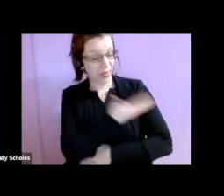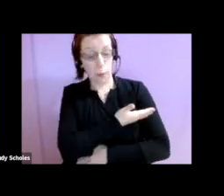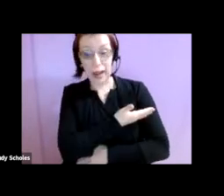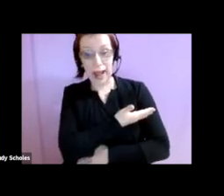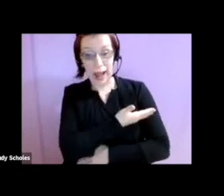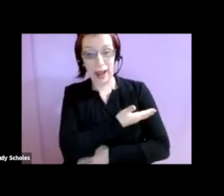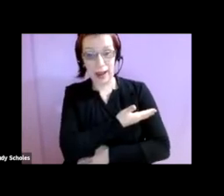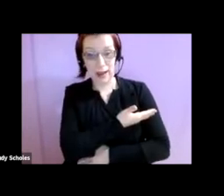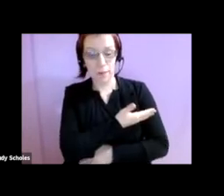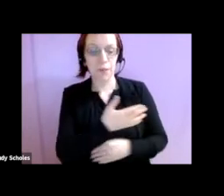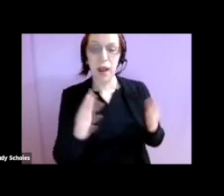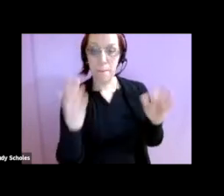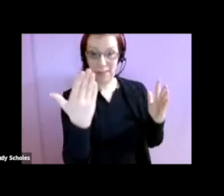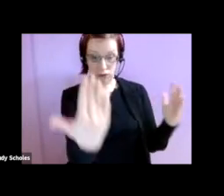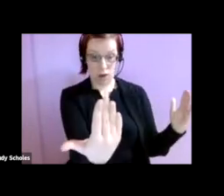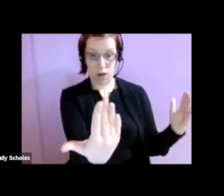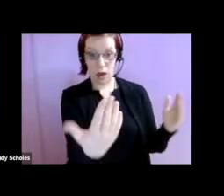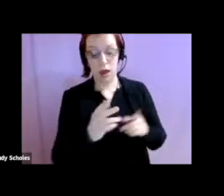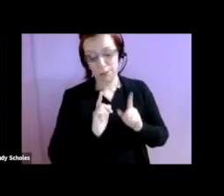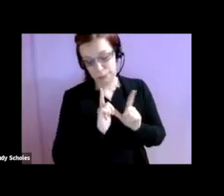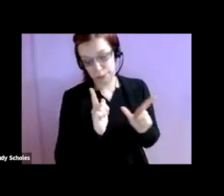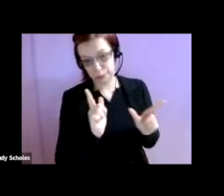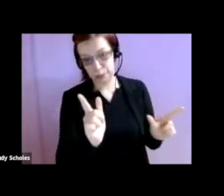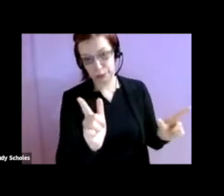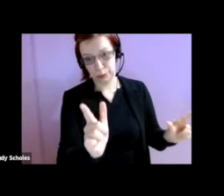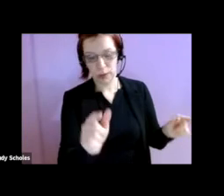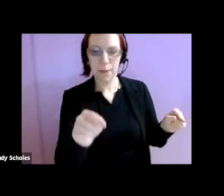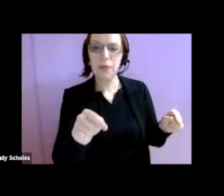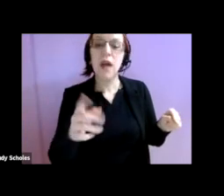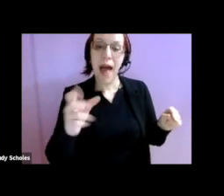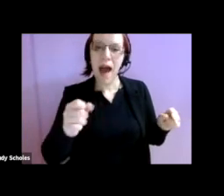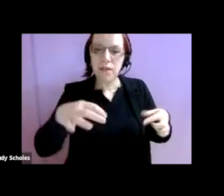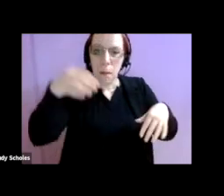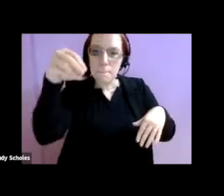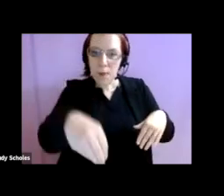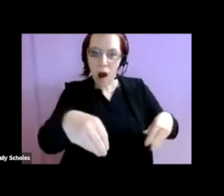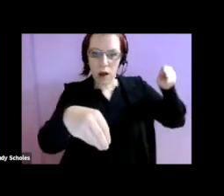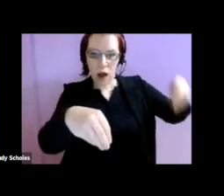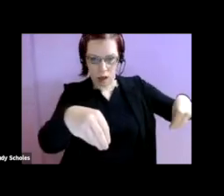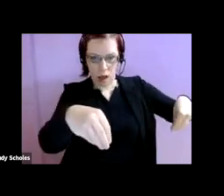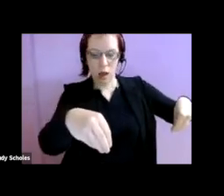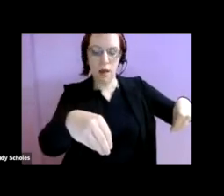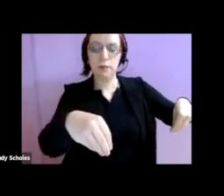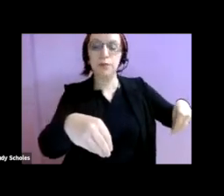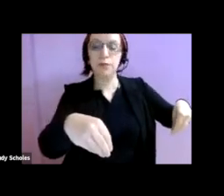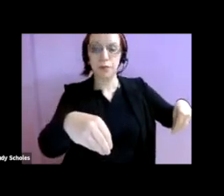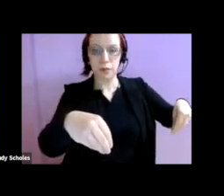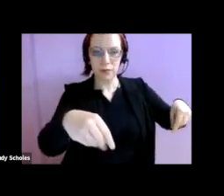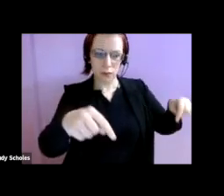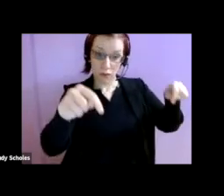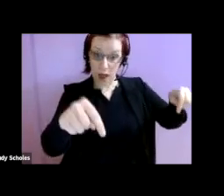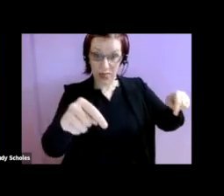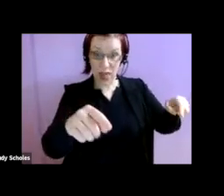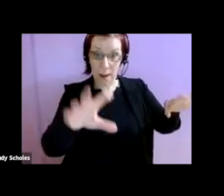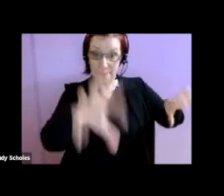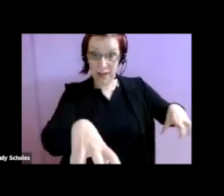direction. It bounces off mirrors. Those mirrors are our markers that we've put down and whose position we're